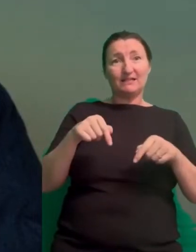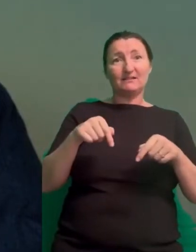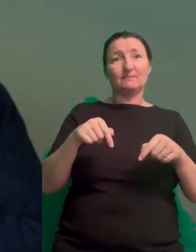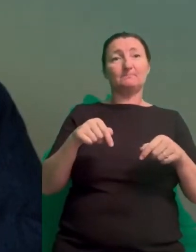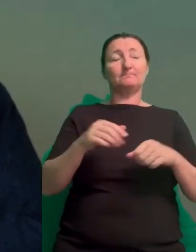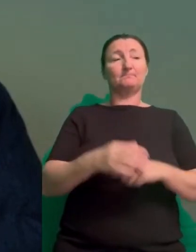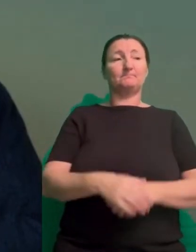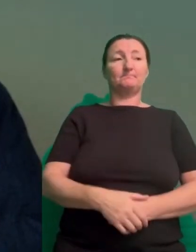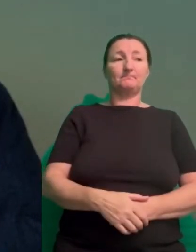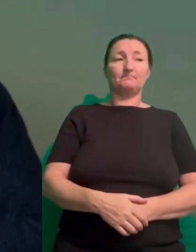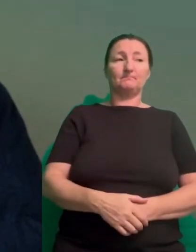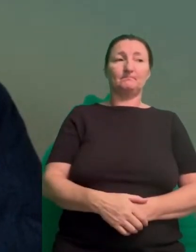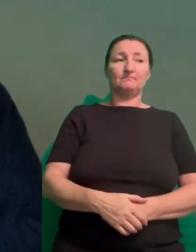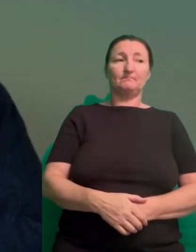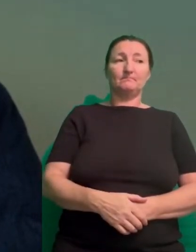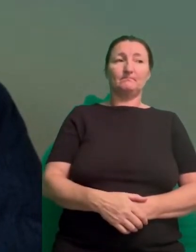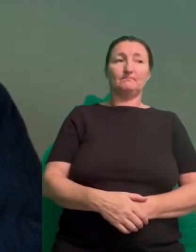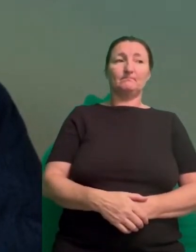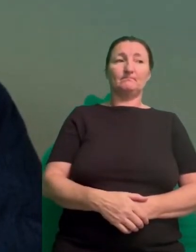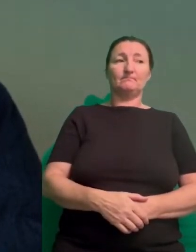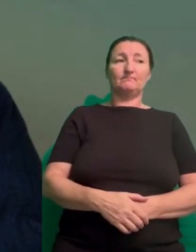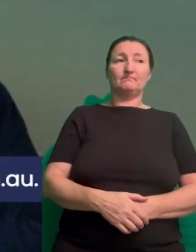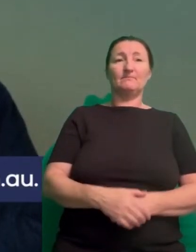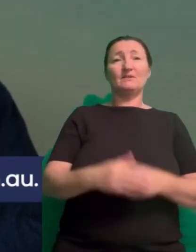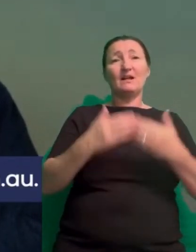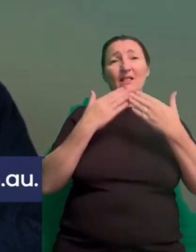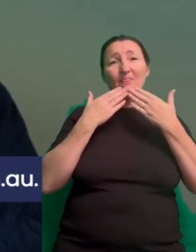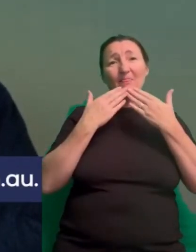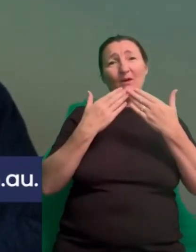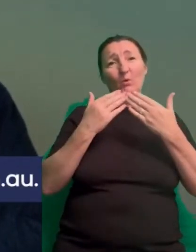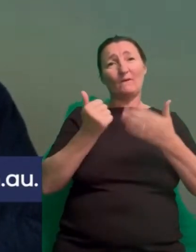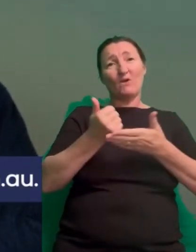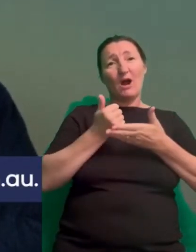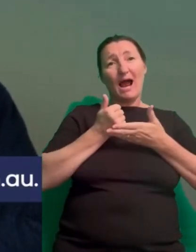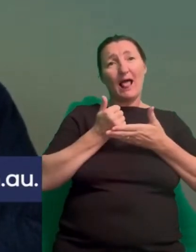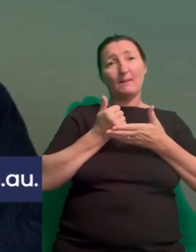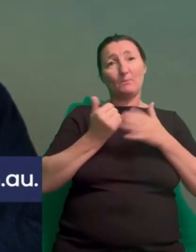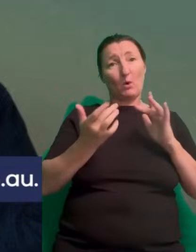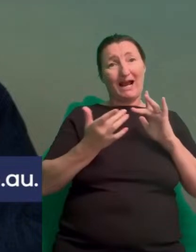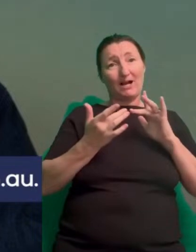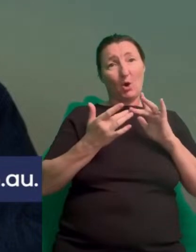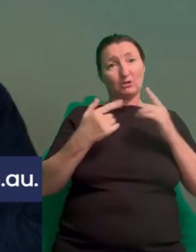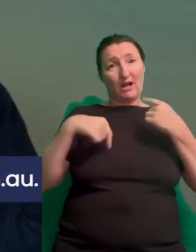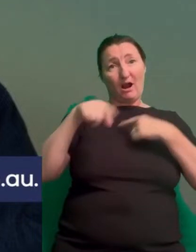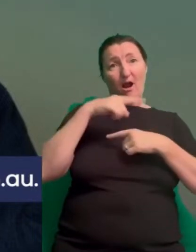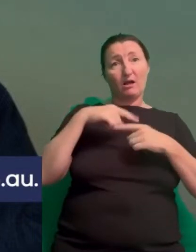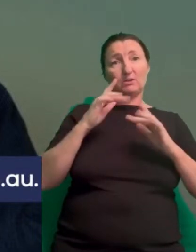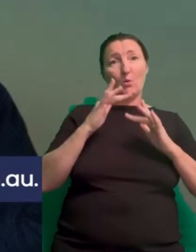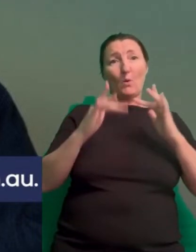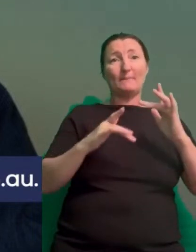manufactured. In advance, thank you, and you can contact our website at